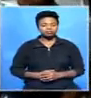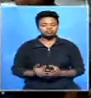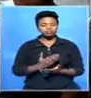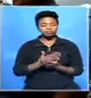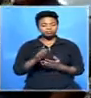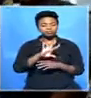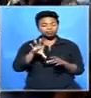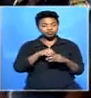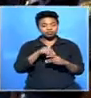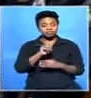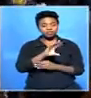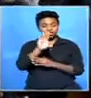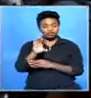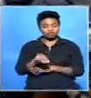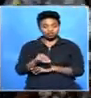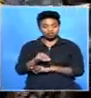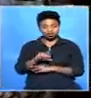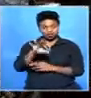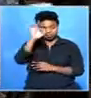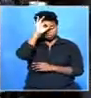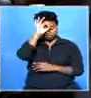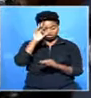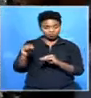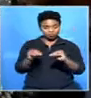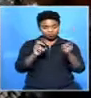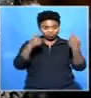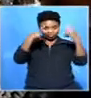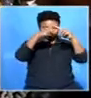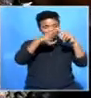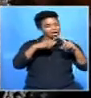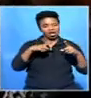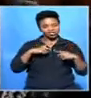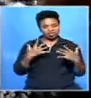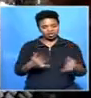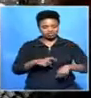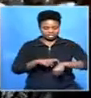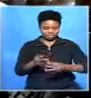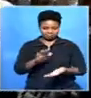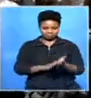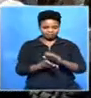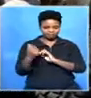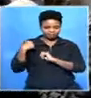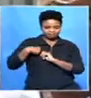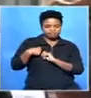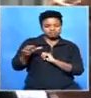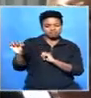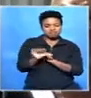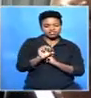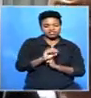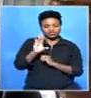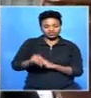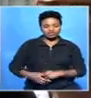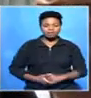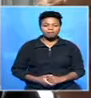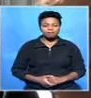contingent who had been seconded to Lesotho, it's almost time to pack their bags and return home. Almost